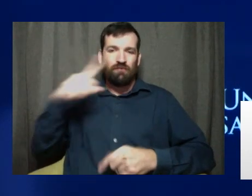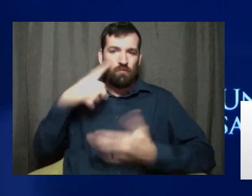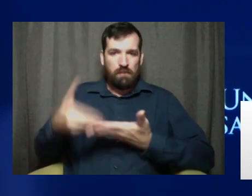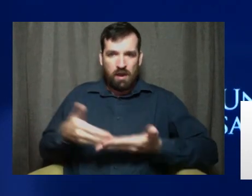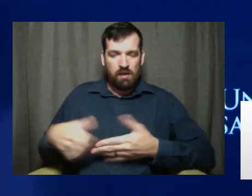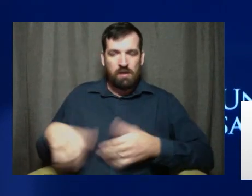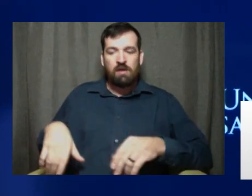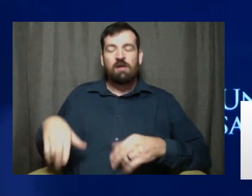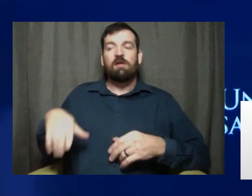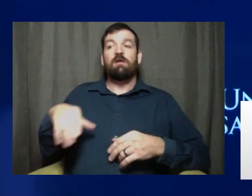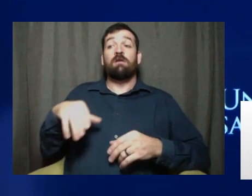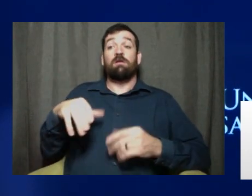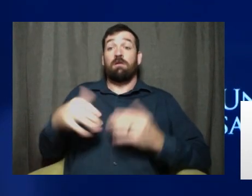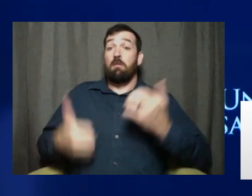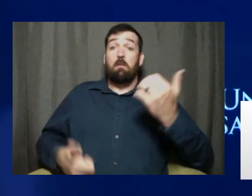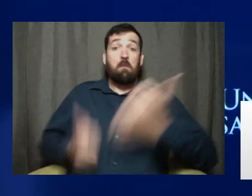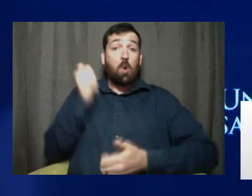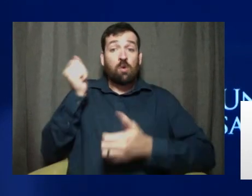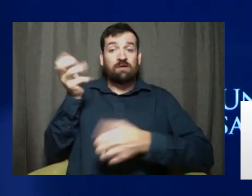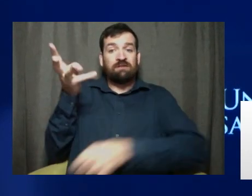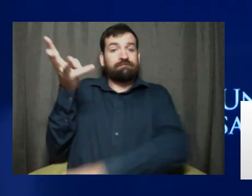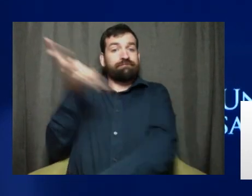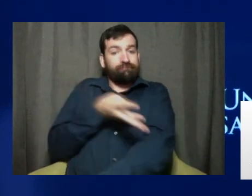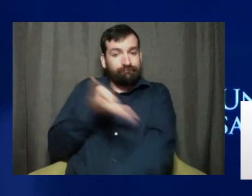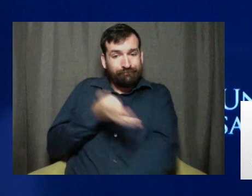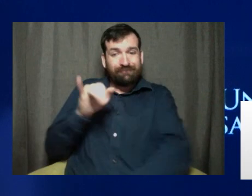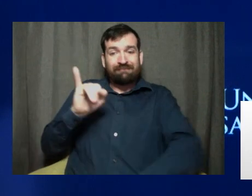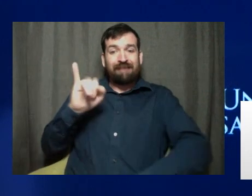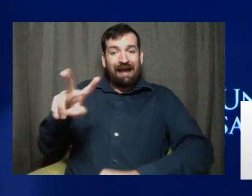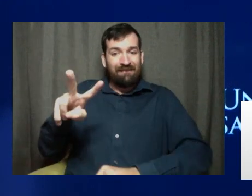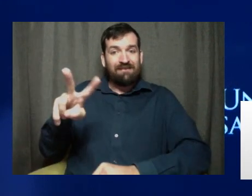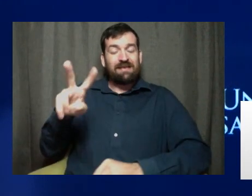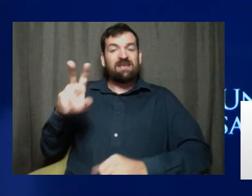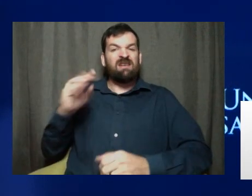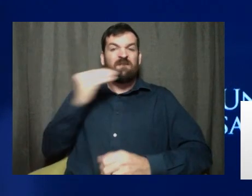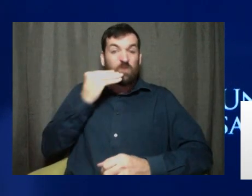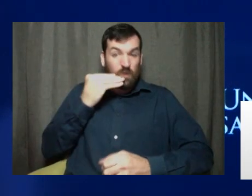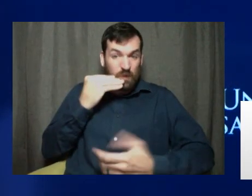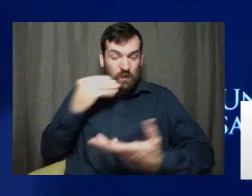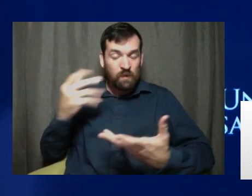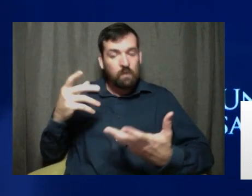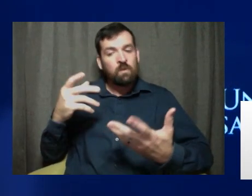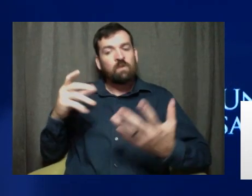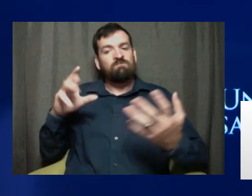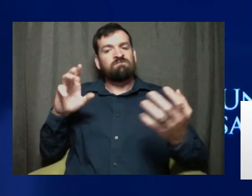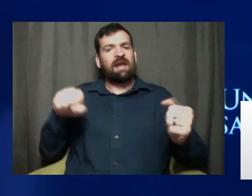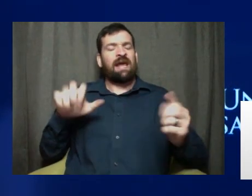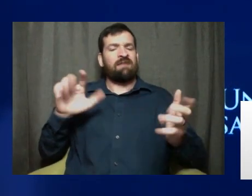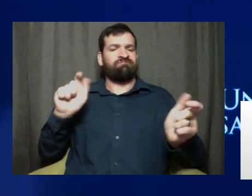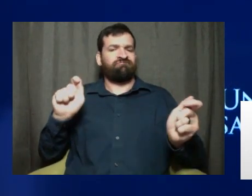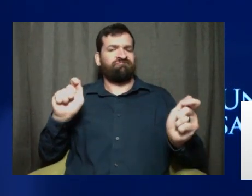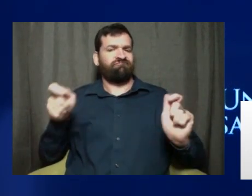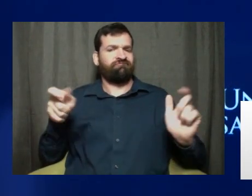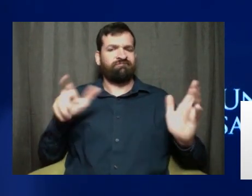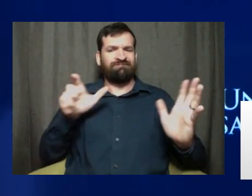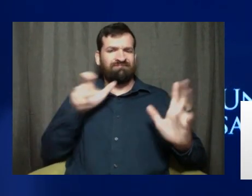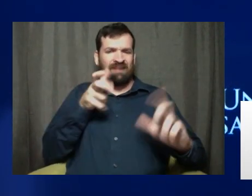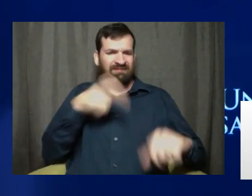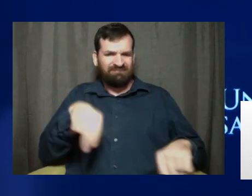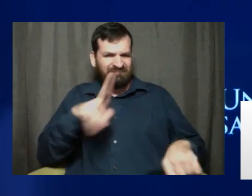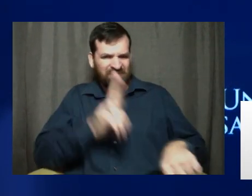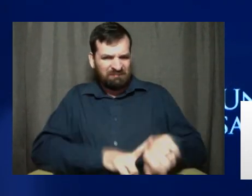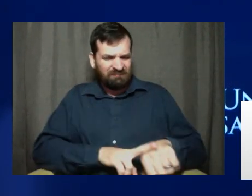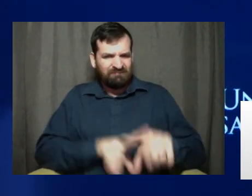nutrition primarily through IV at that point in time, that can kind of cause some of those tests to be slightly abnormal, and